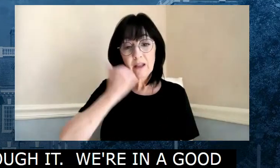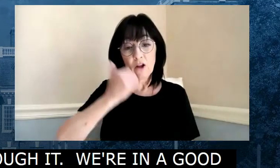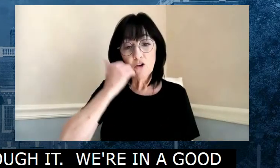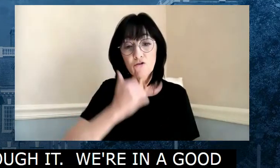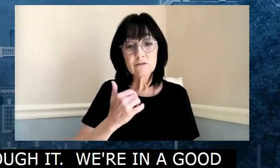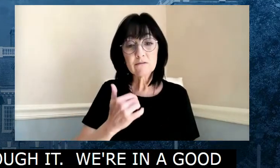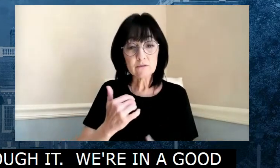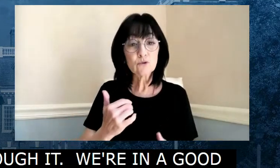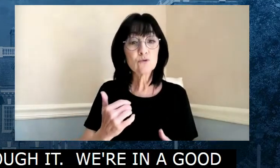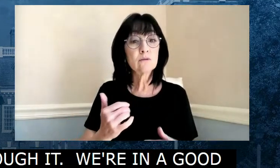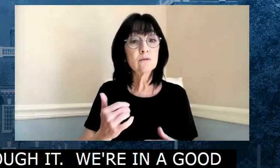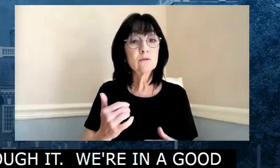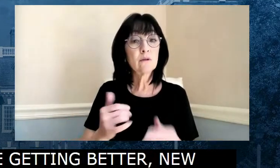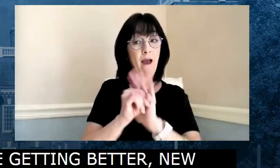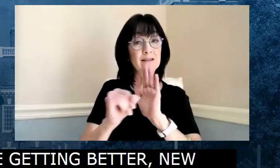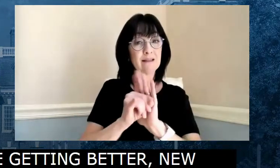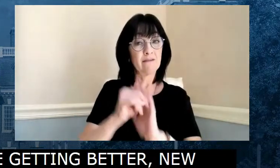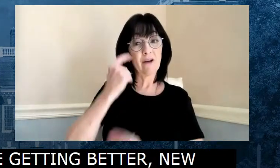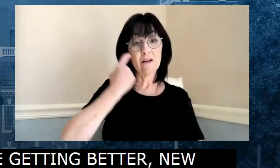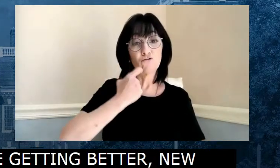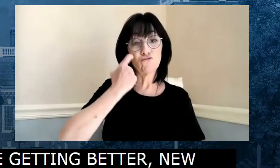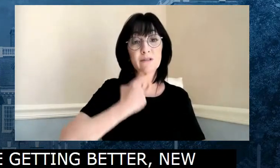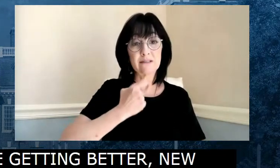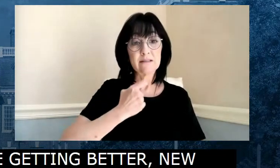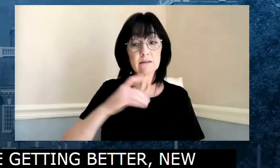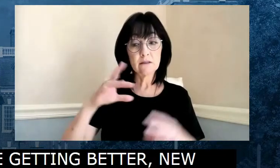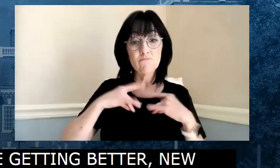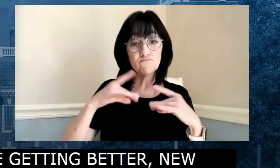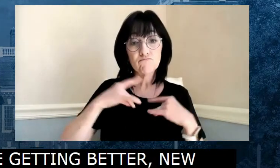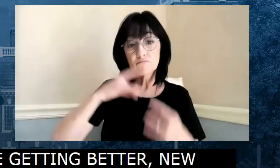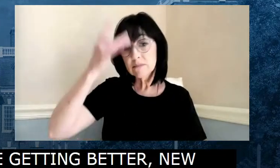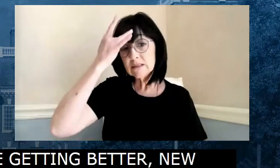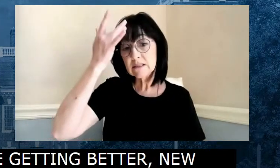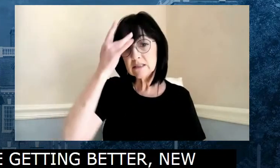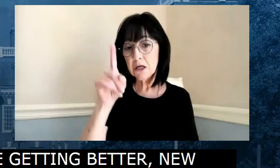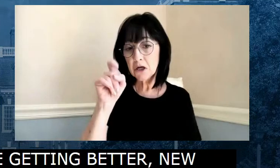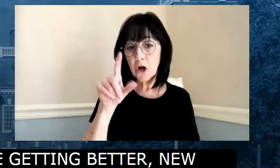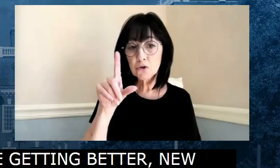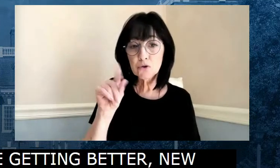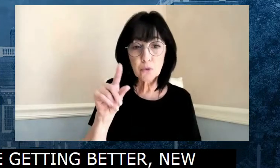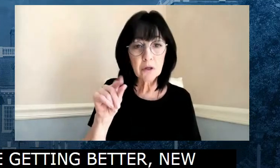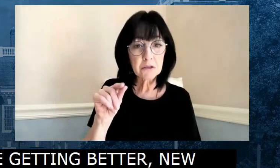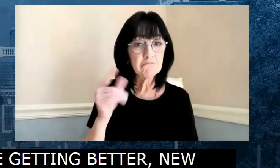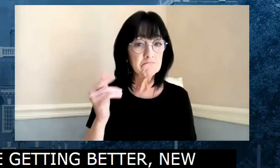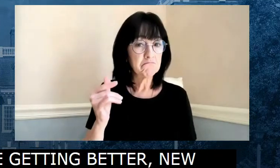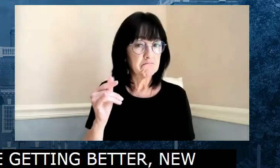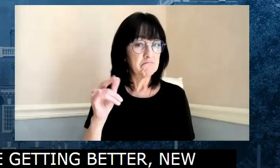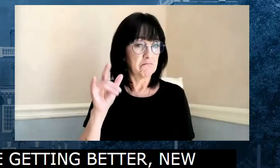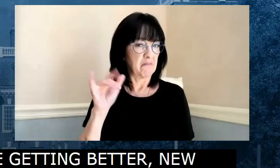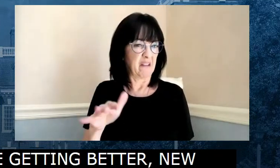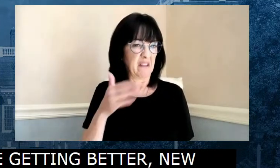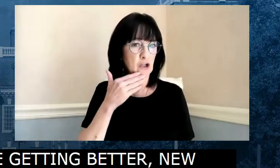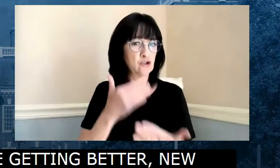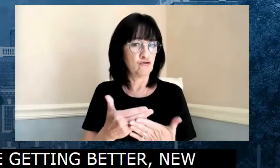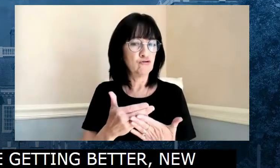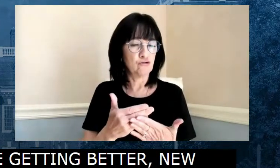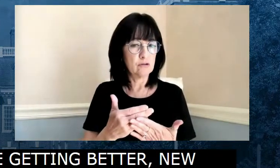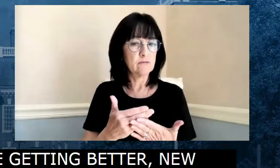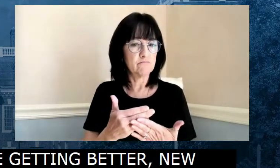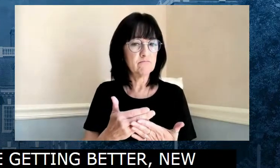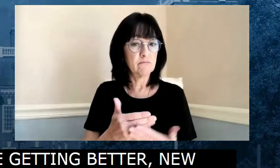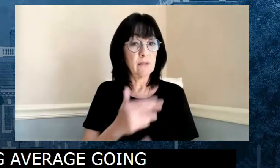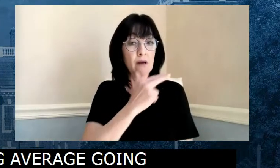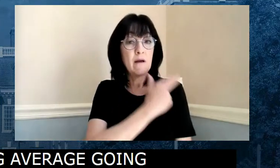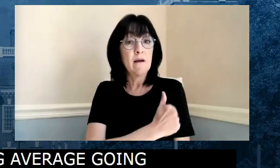120 on a 7-day moving average, hurtling downward to fewer than 100.